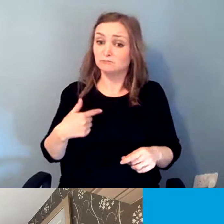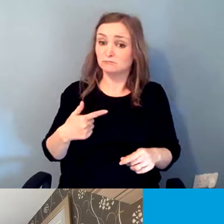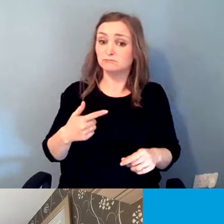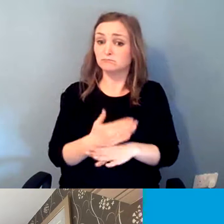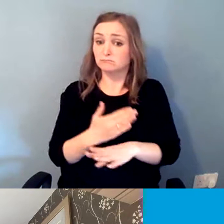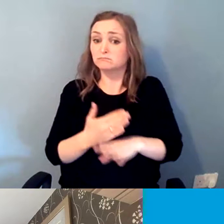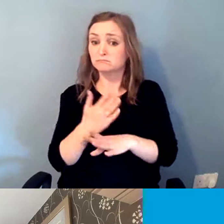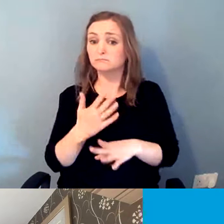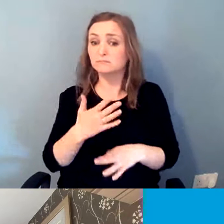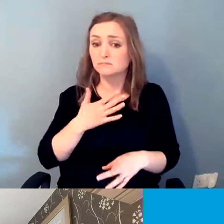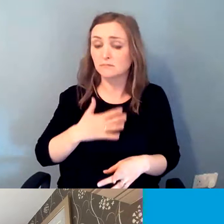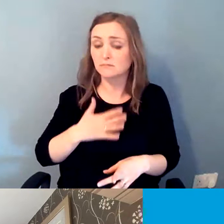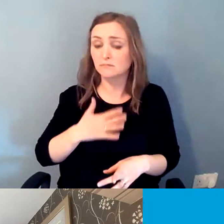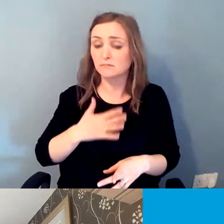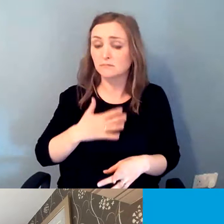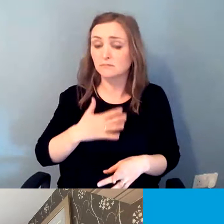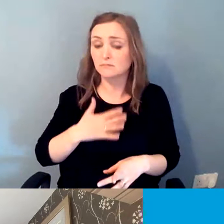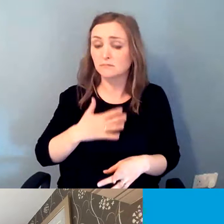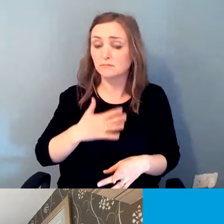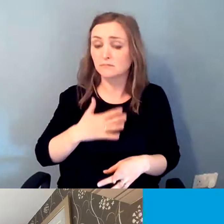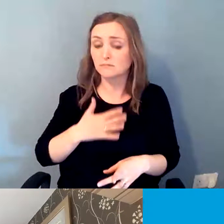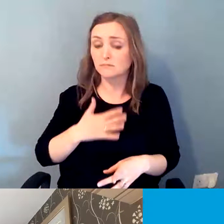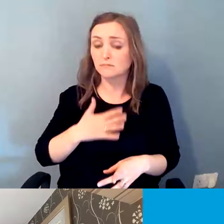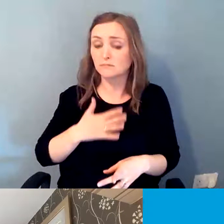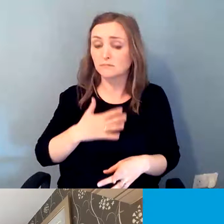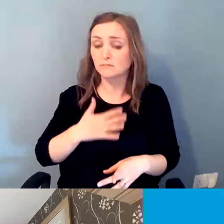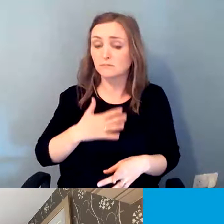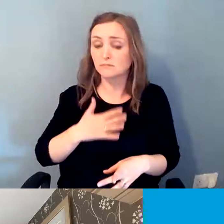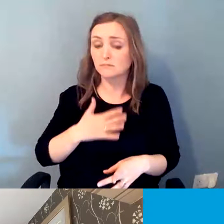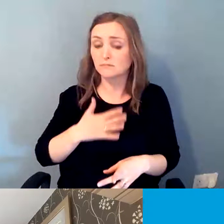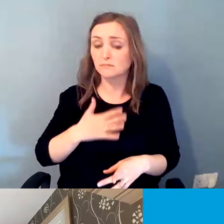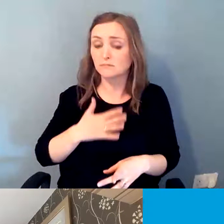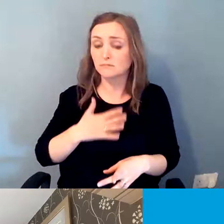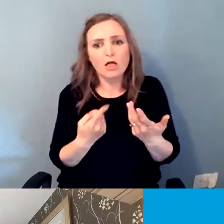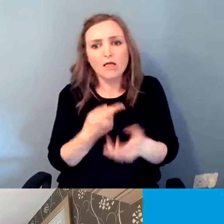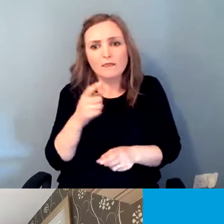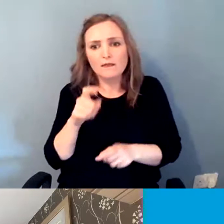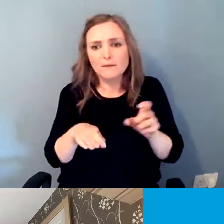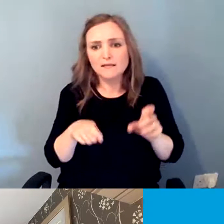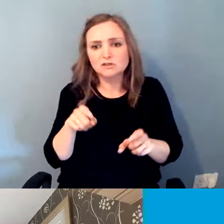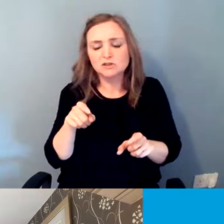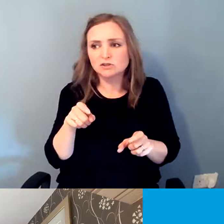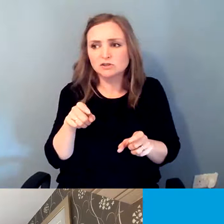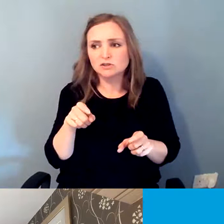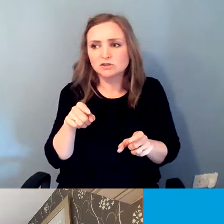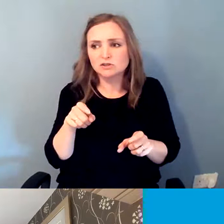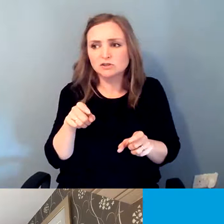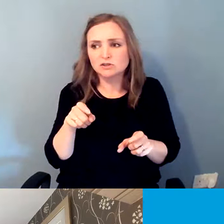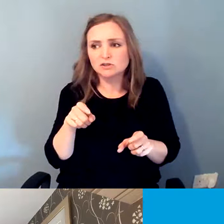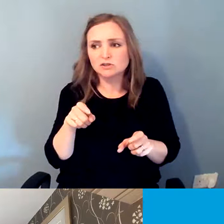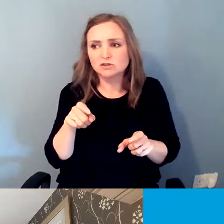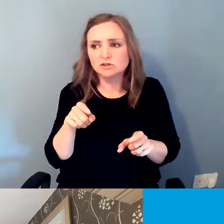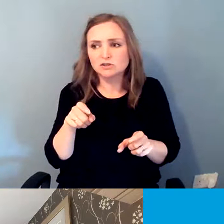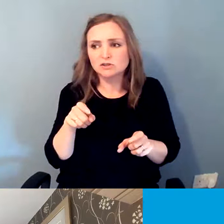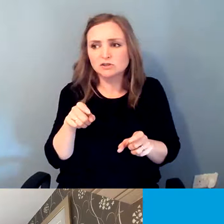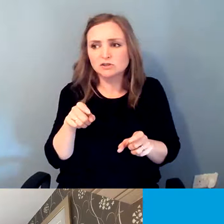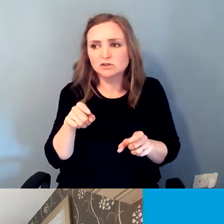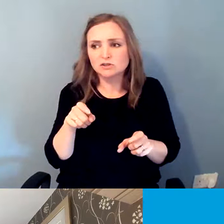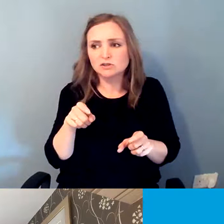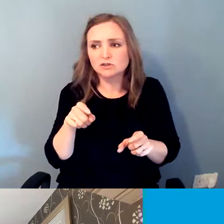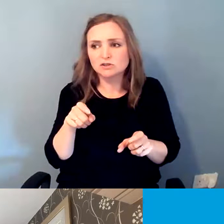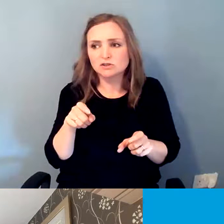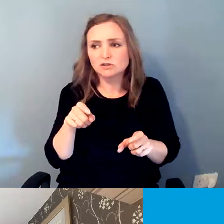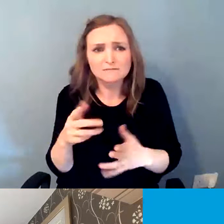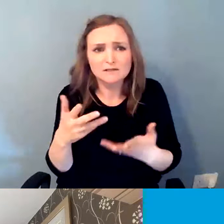patient, so I do that. But if you're not, you'll get slipped through the cracks. And I